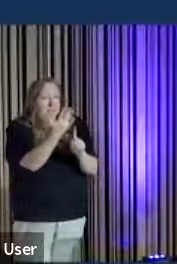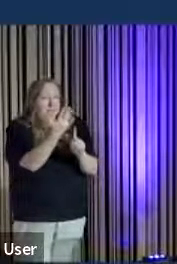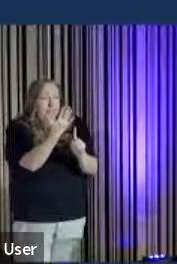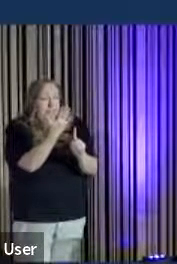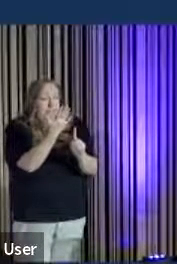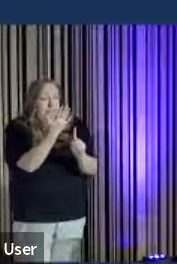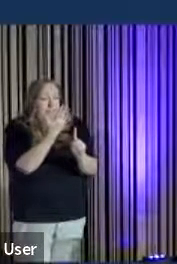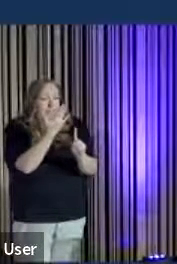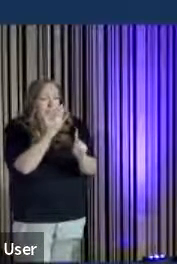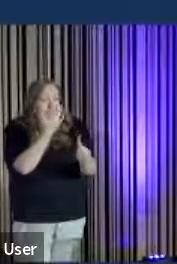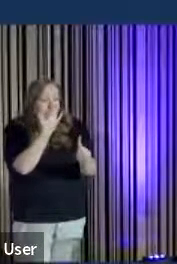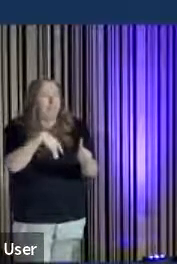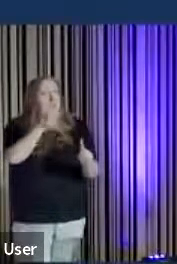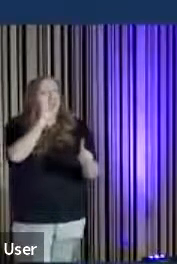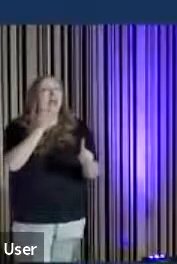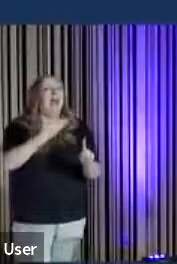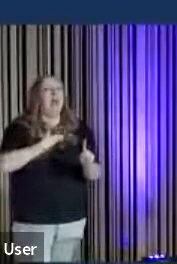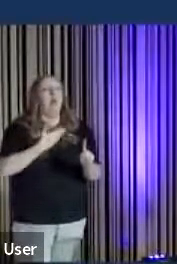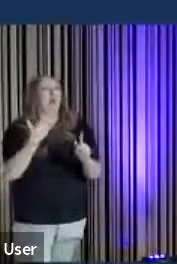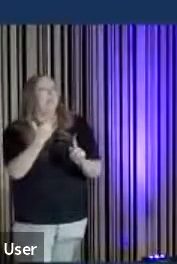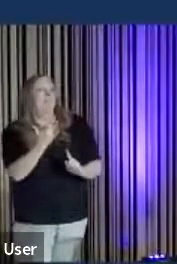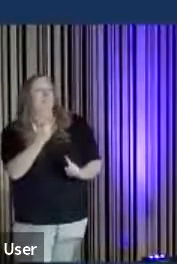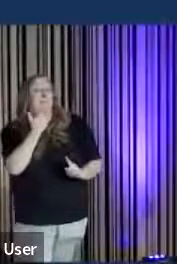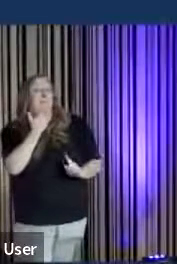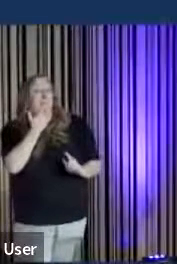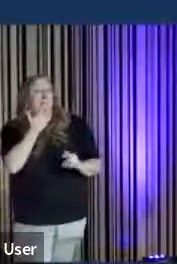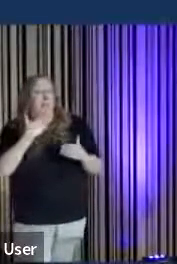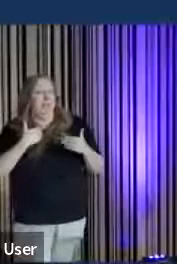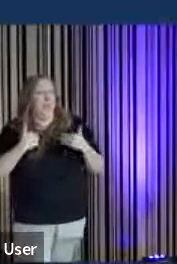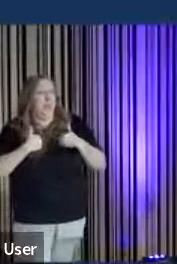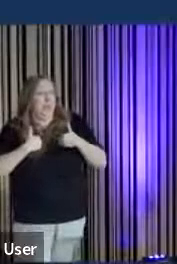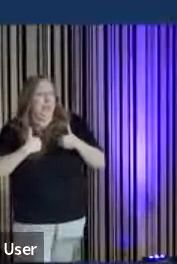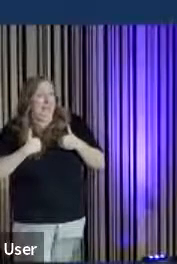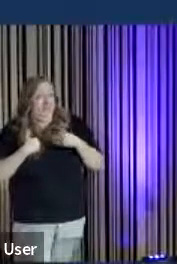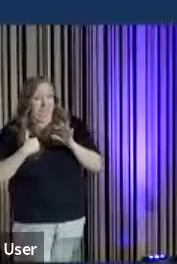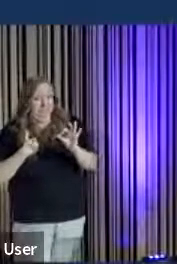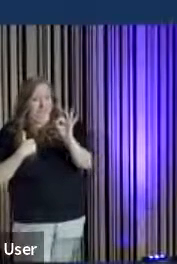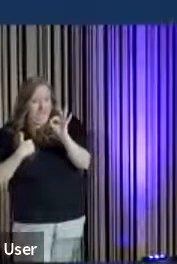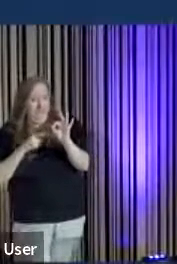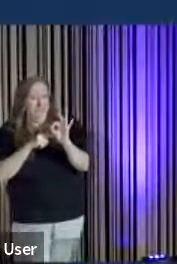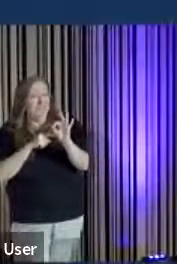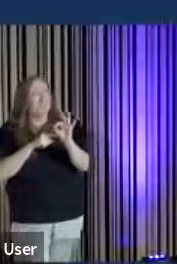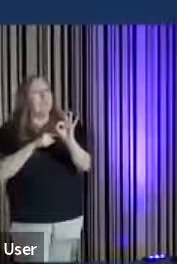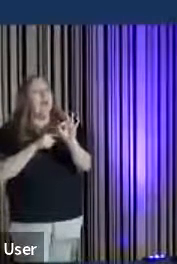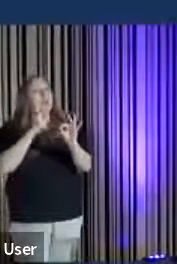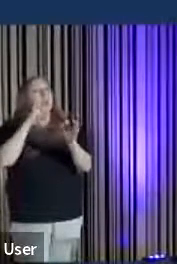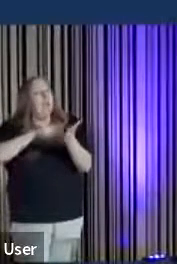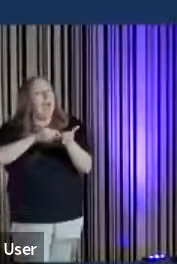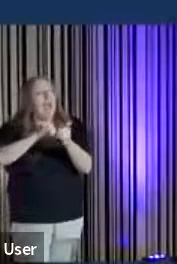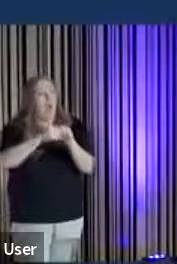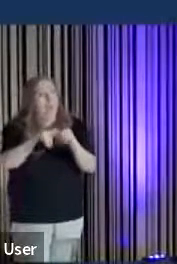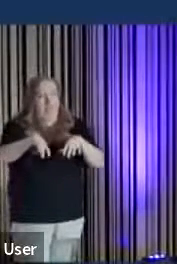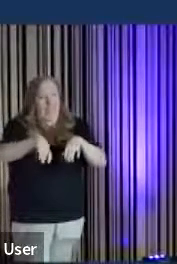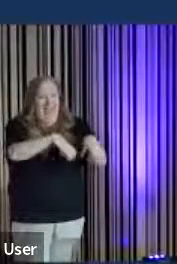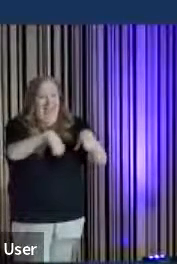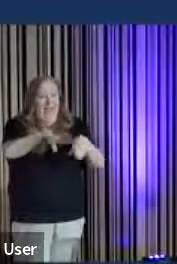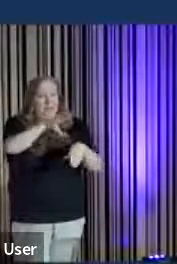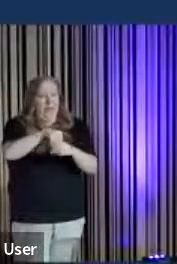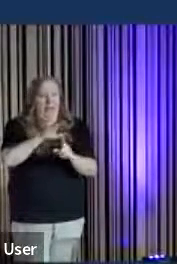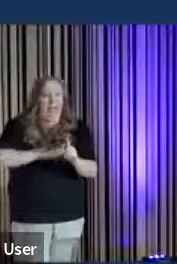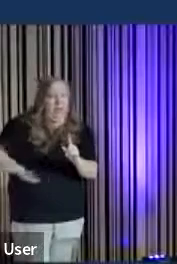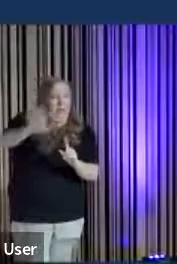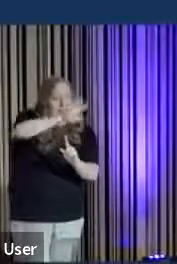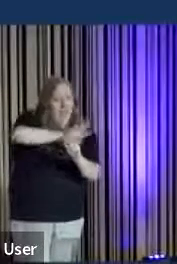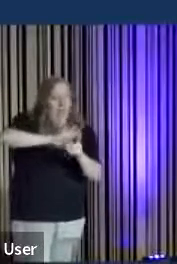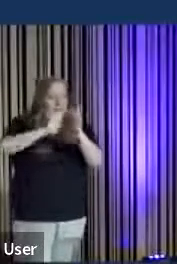well, what does our organism look like? How does it behave in this network? So this is a sort of playground to discover new interactions